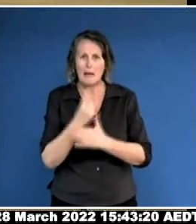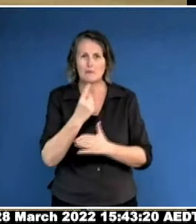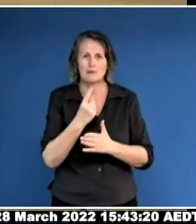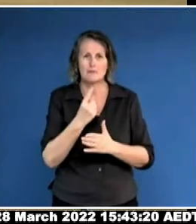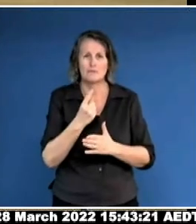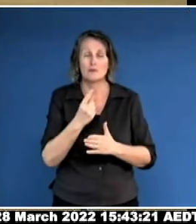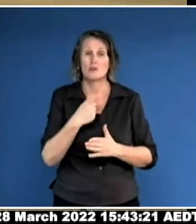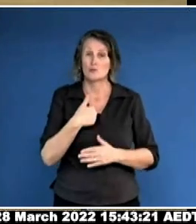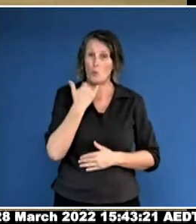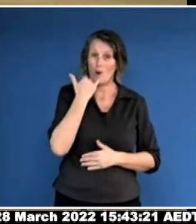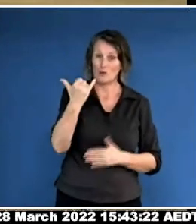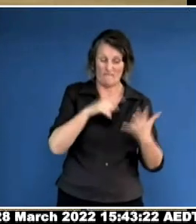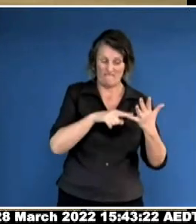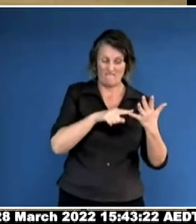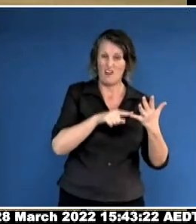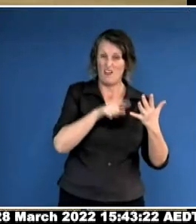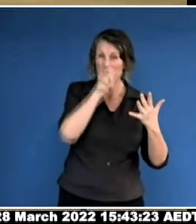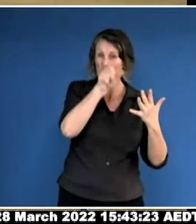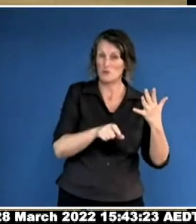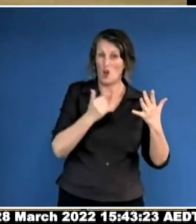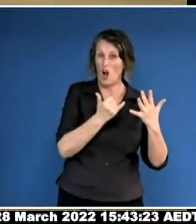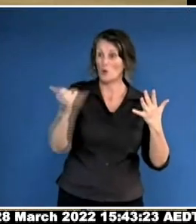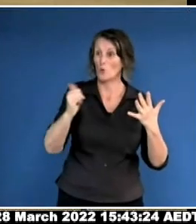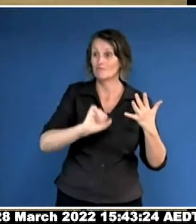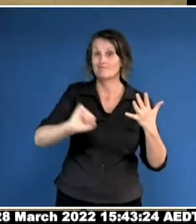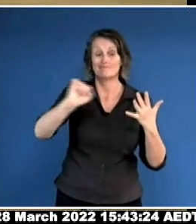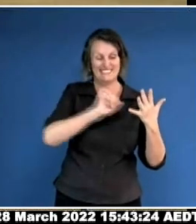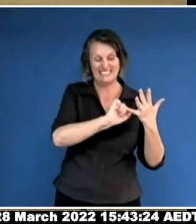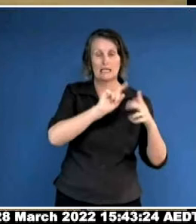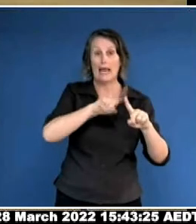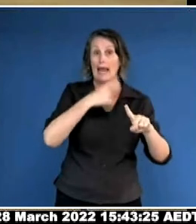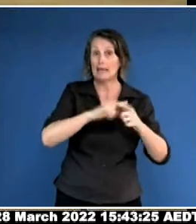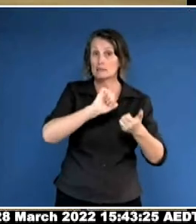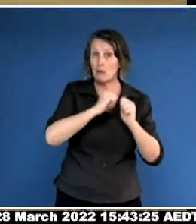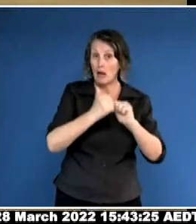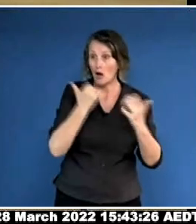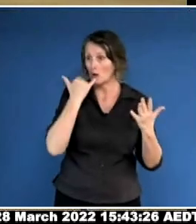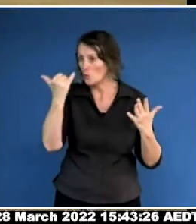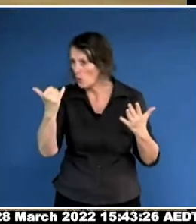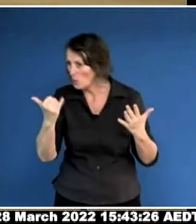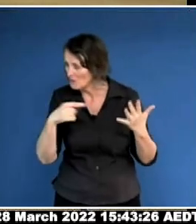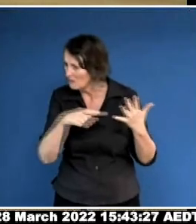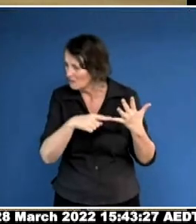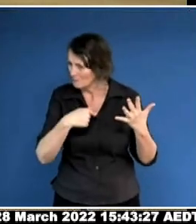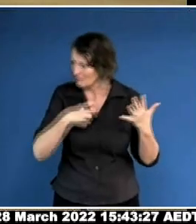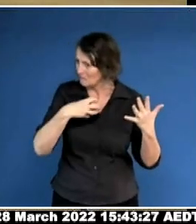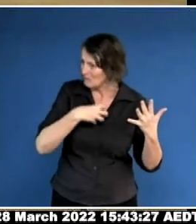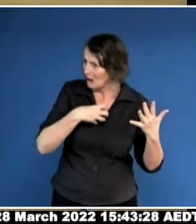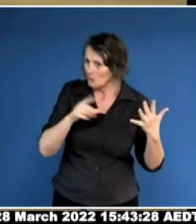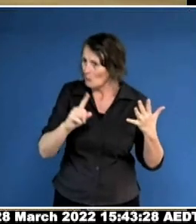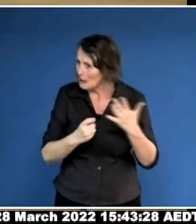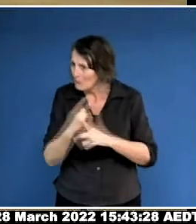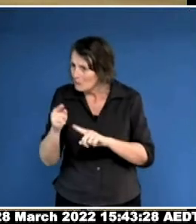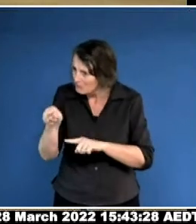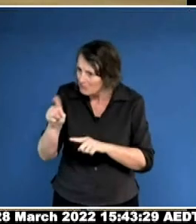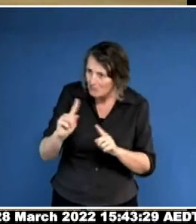his ex-partner and told her I was very frightened and asked her if she'd had any issues with him. Person Five caught me on the phone and